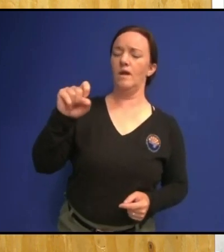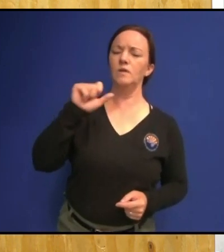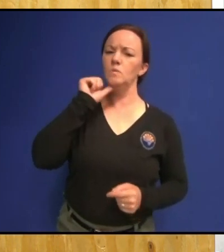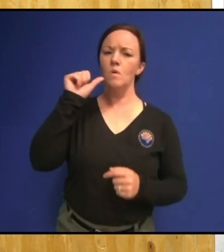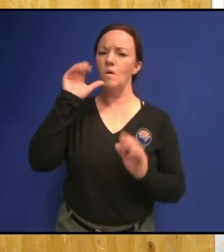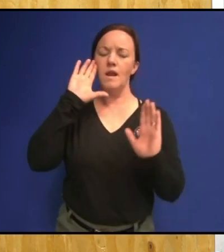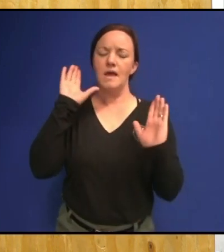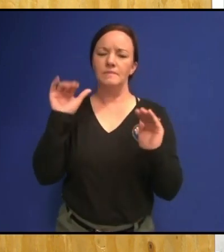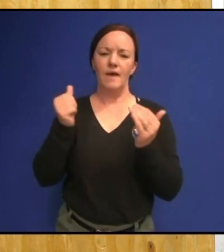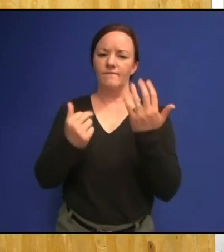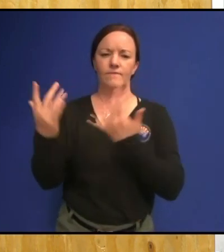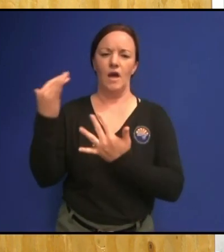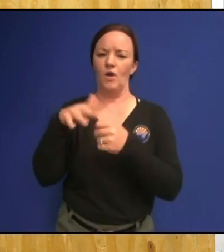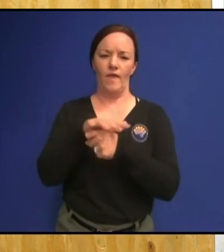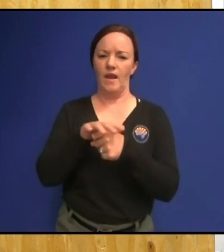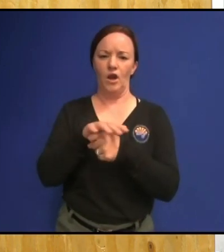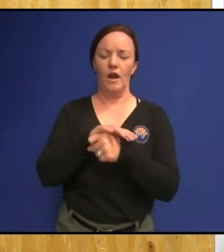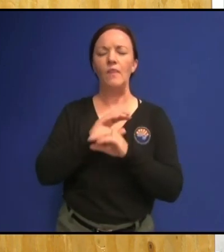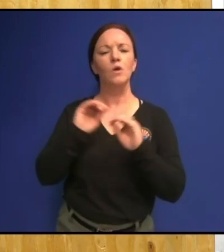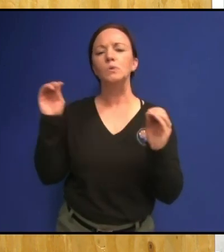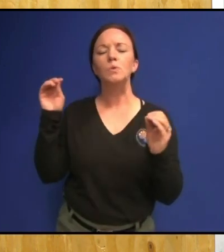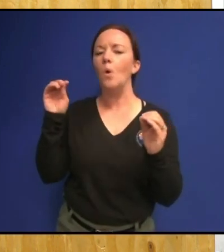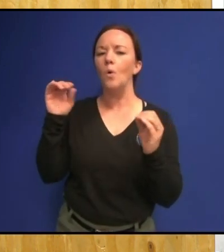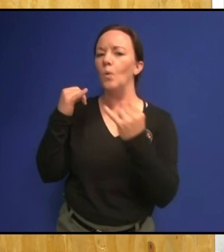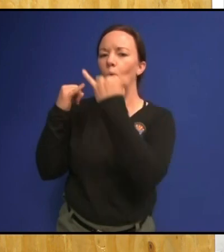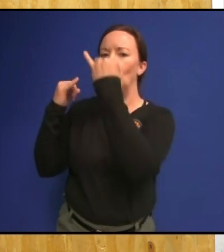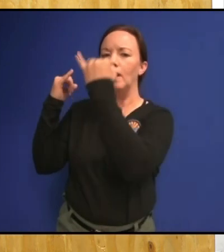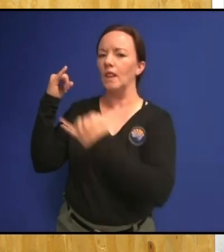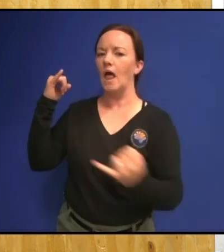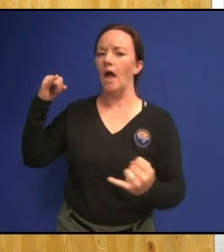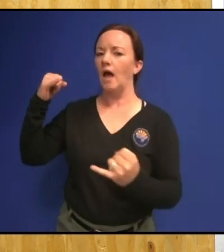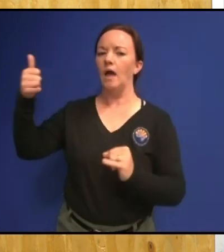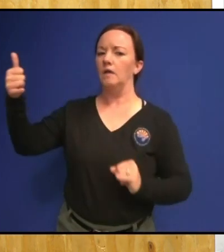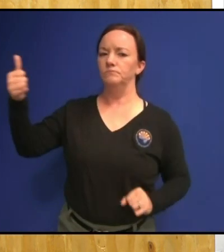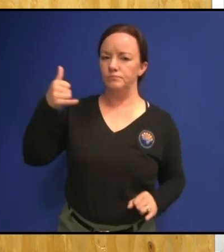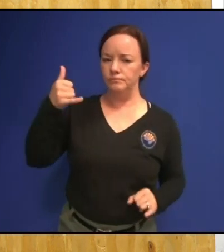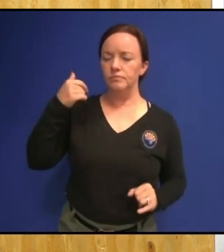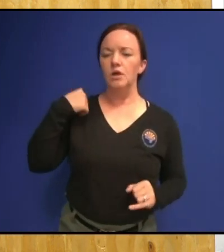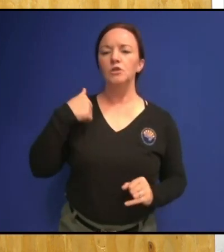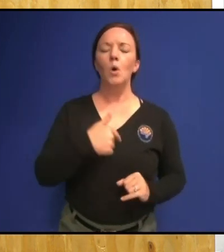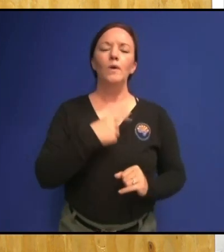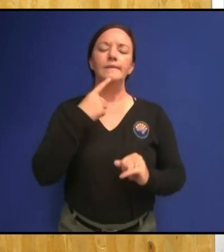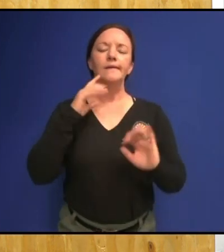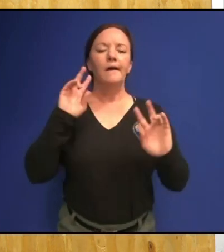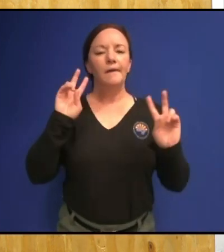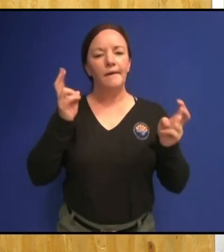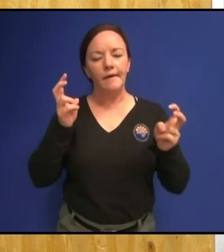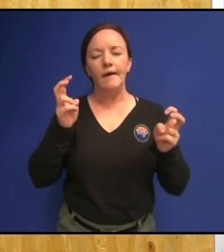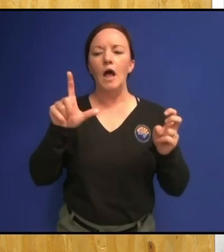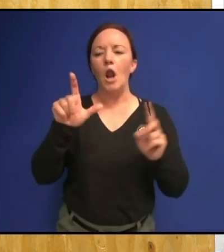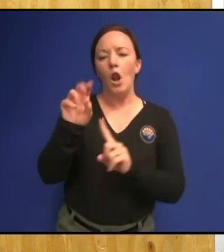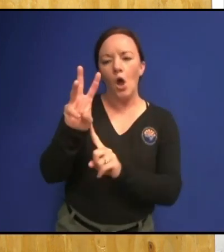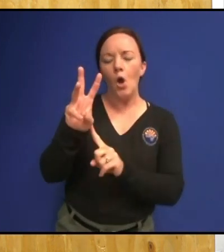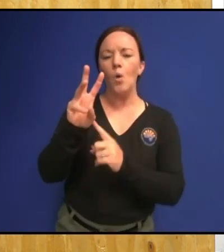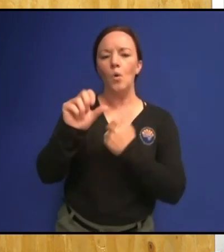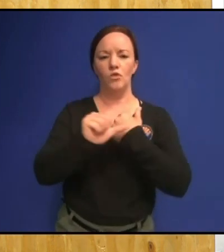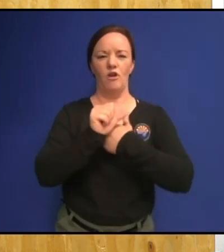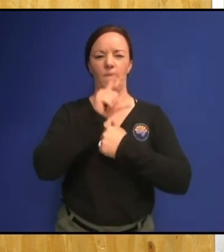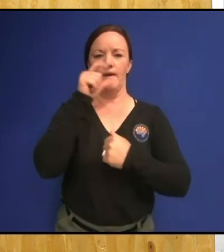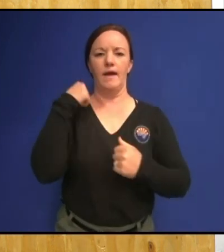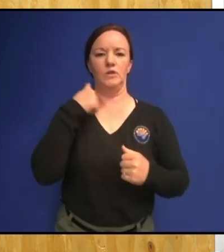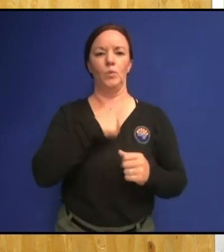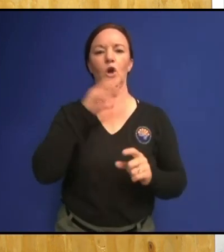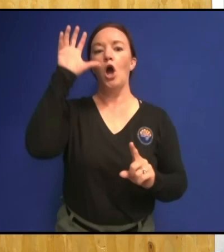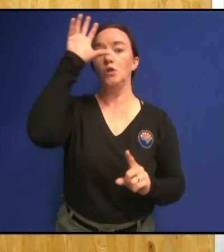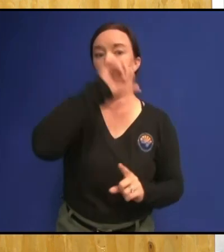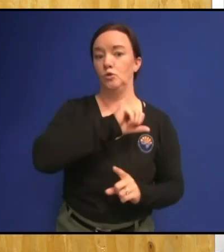there's no line on this side of it. So we're saying that it's a low threat because of the assumptions that we're making. And what we're assuming is that we're going to be